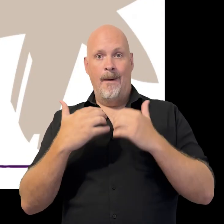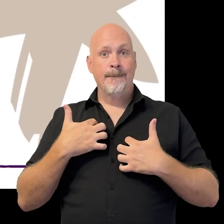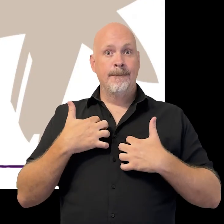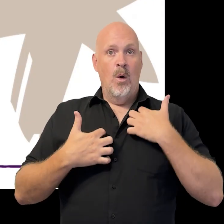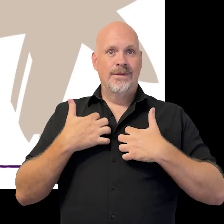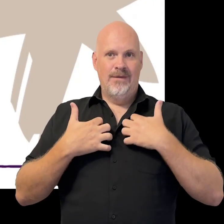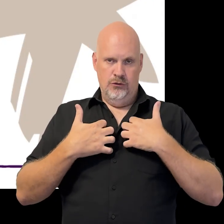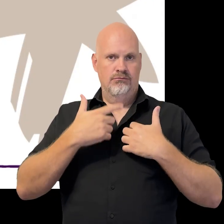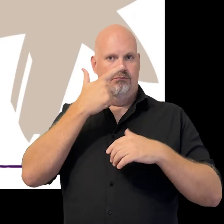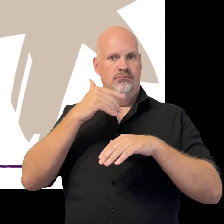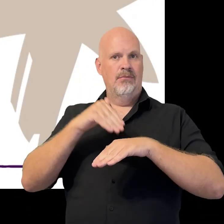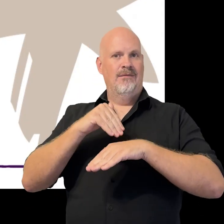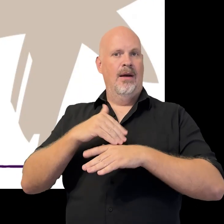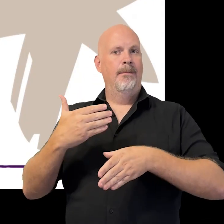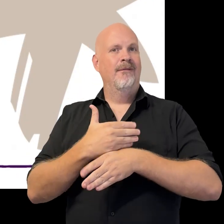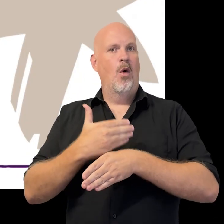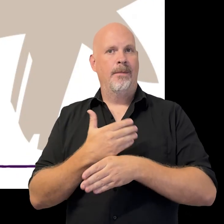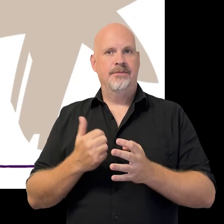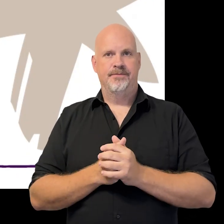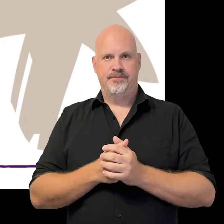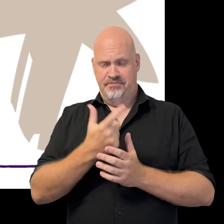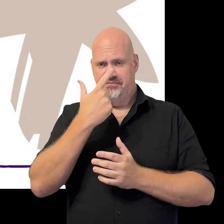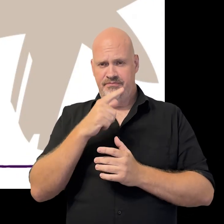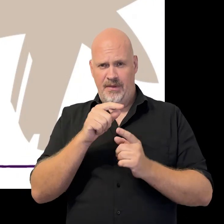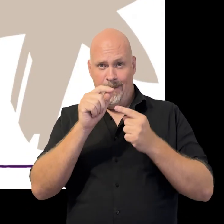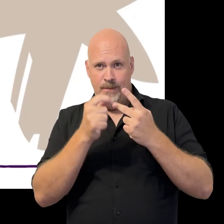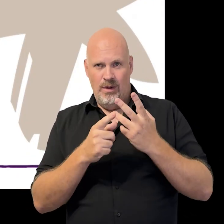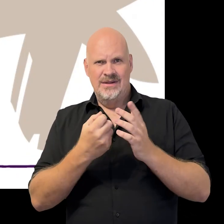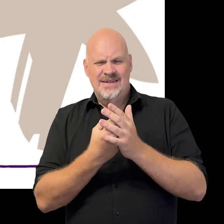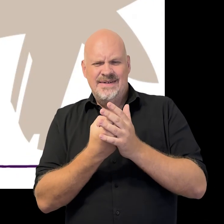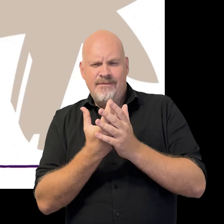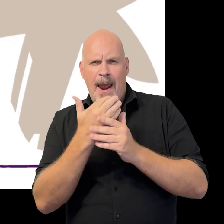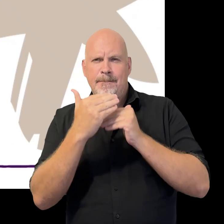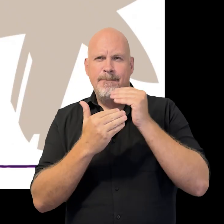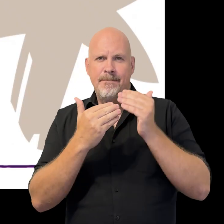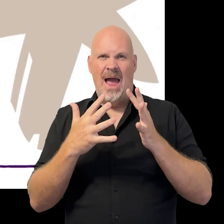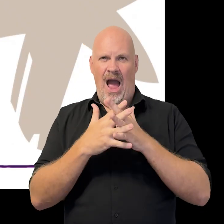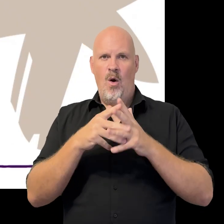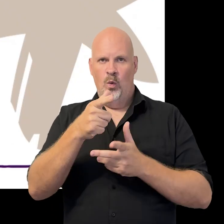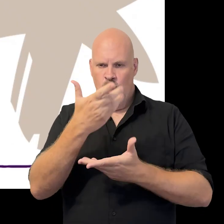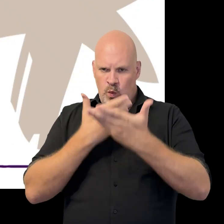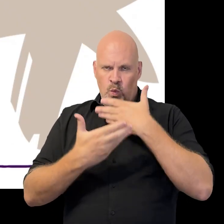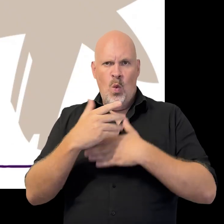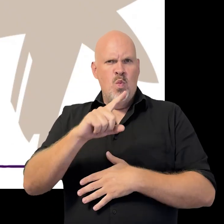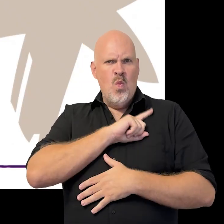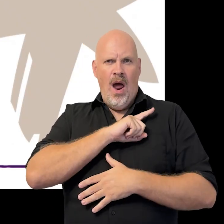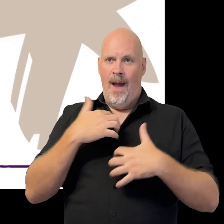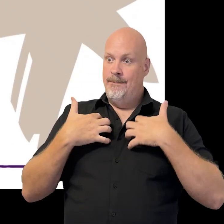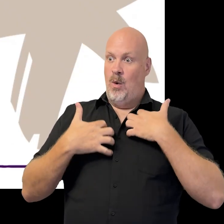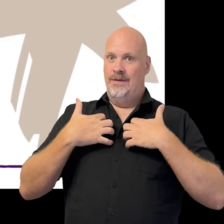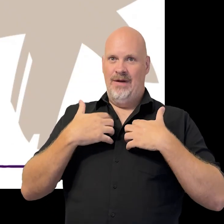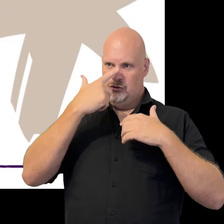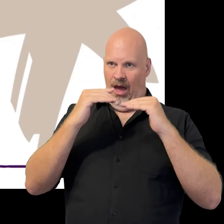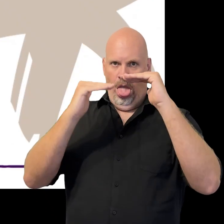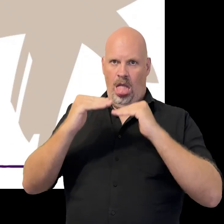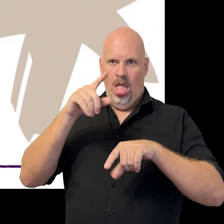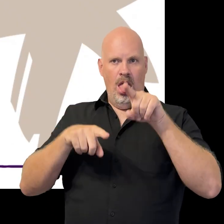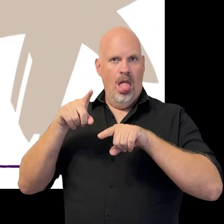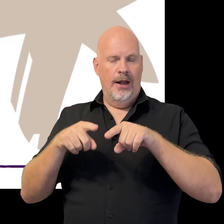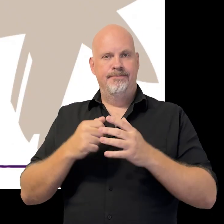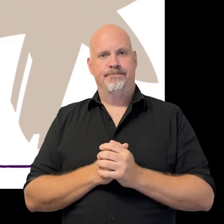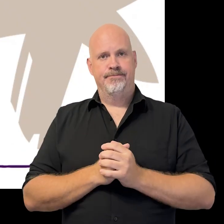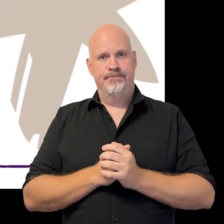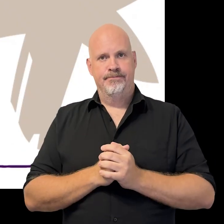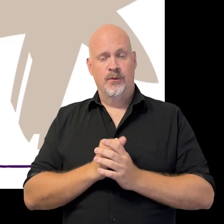own findings from your own primary research with those of the published literature. So looking at